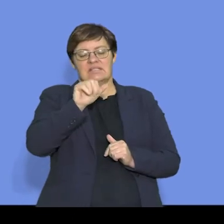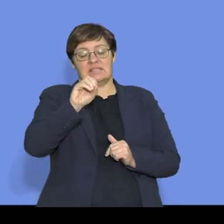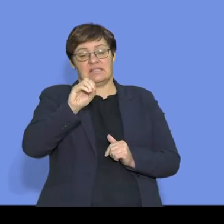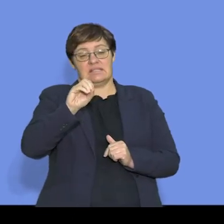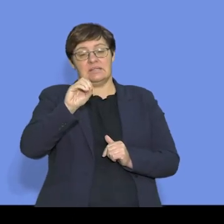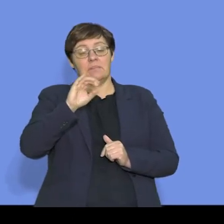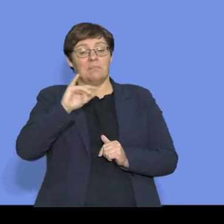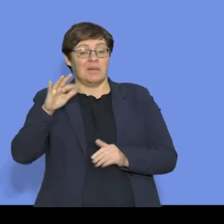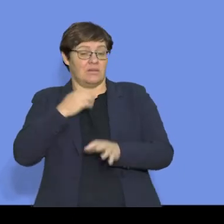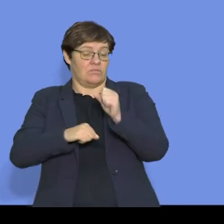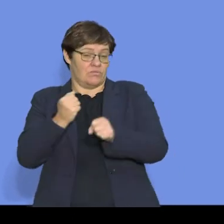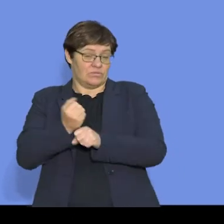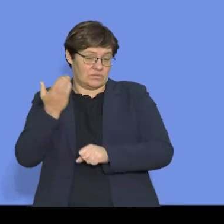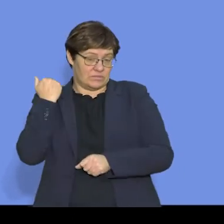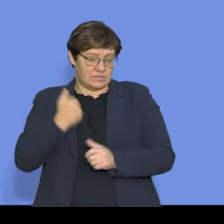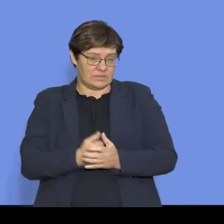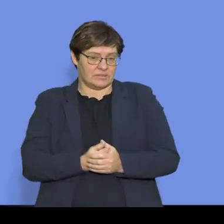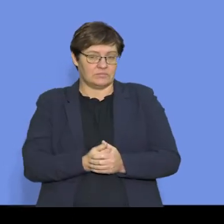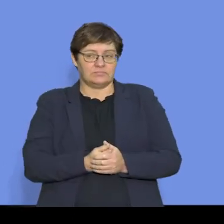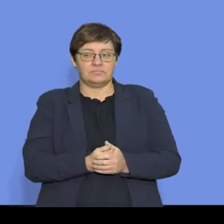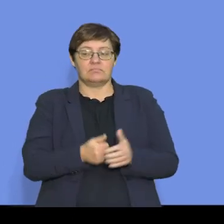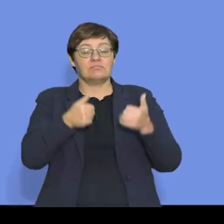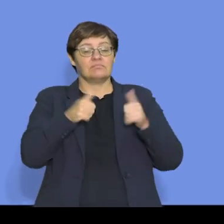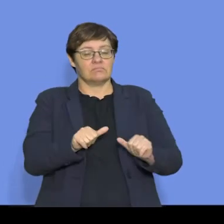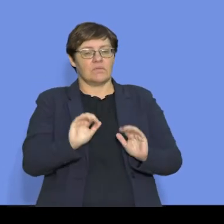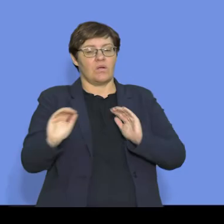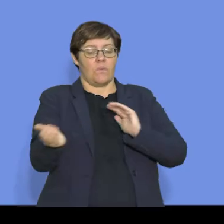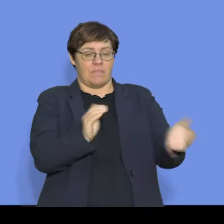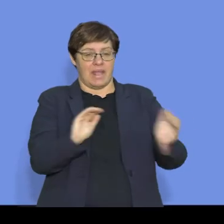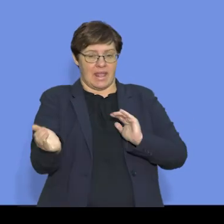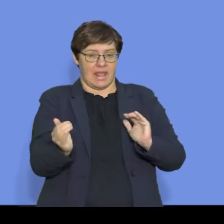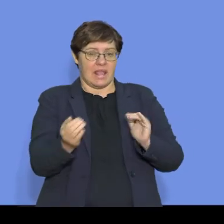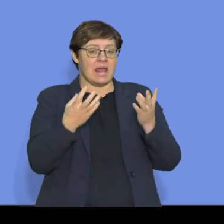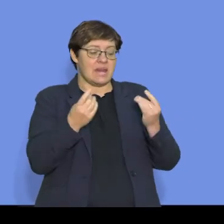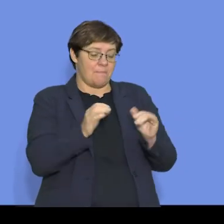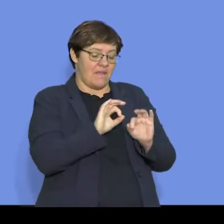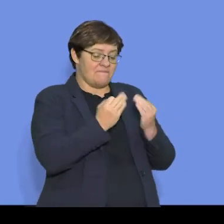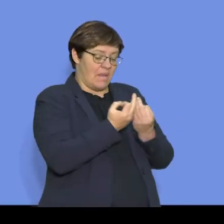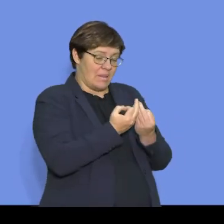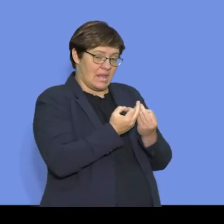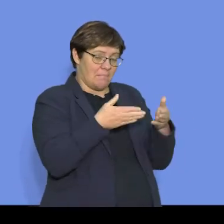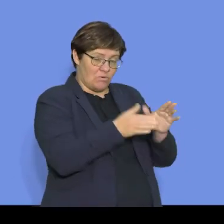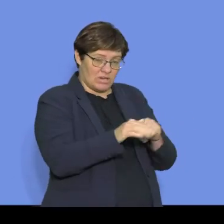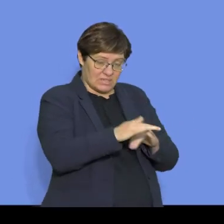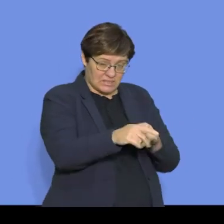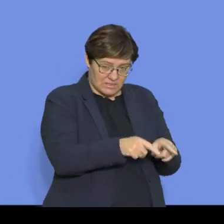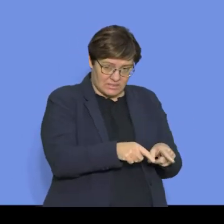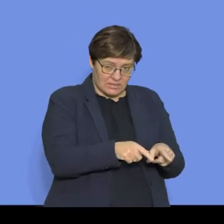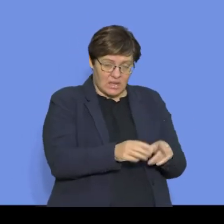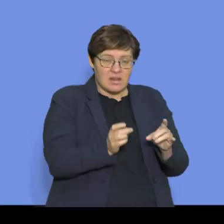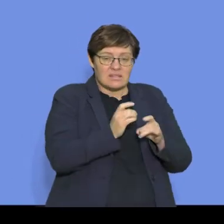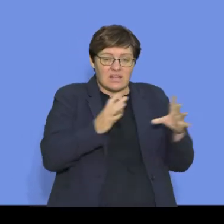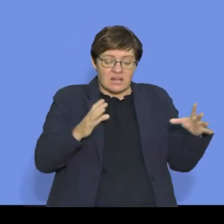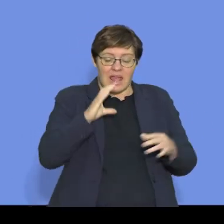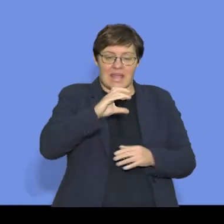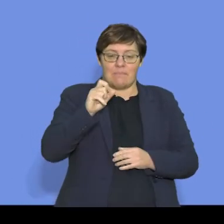360 million years ago. Then the next question says compare the number of marine families at the beginning